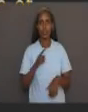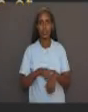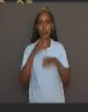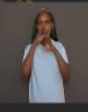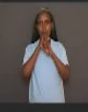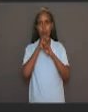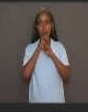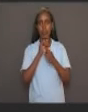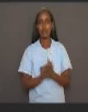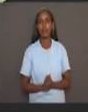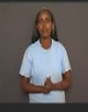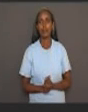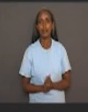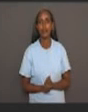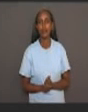Time's up.